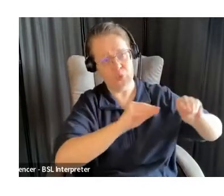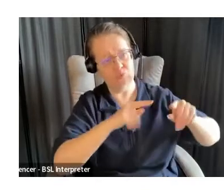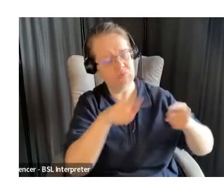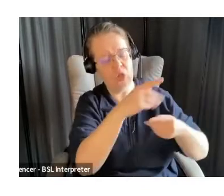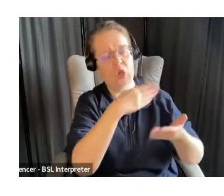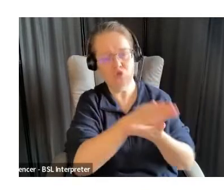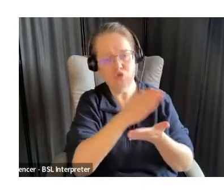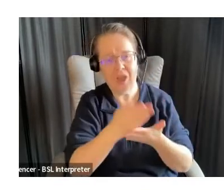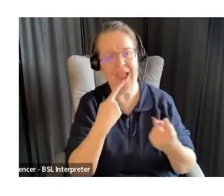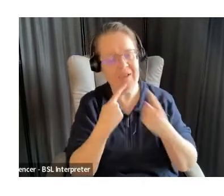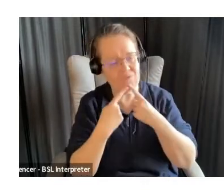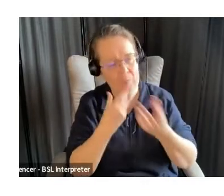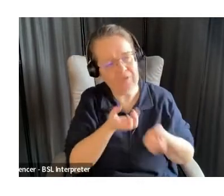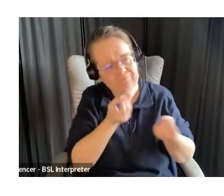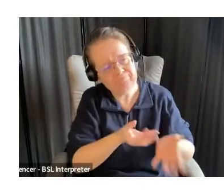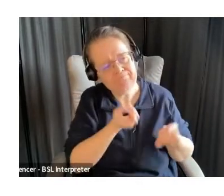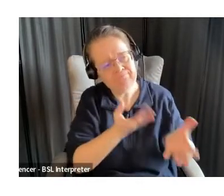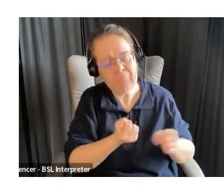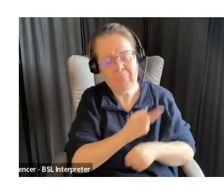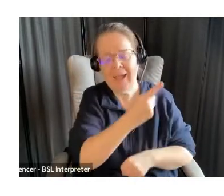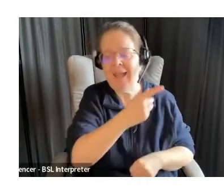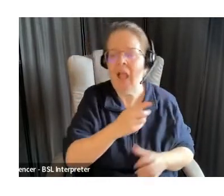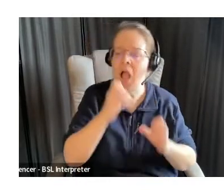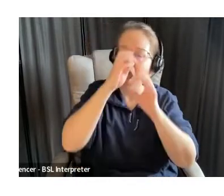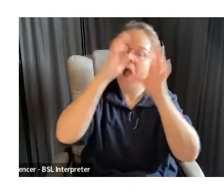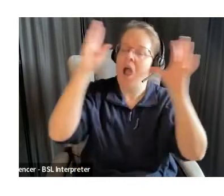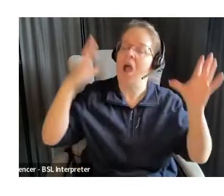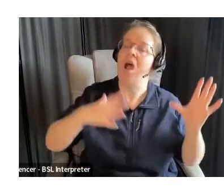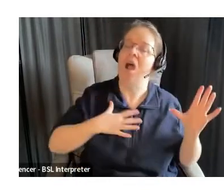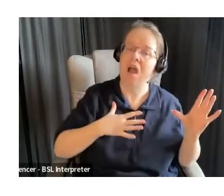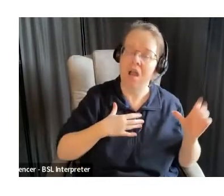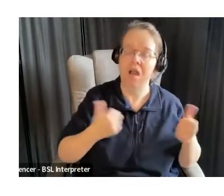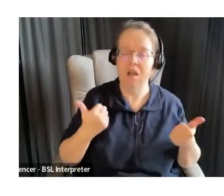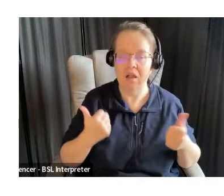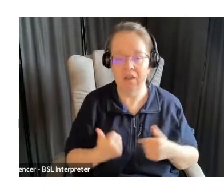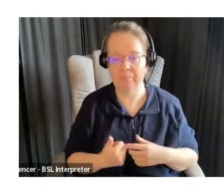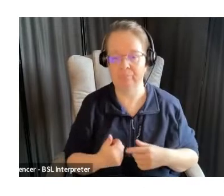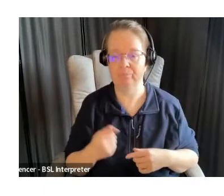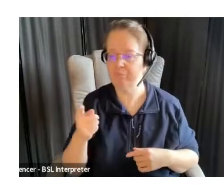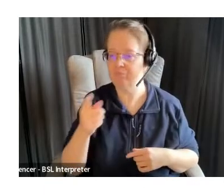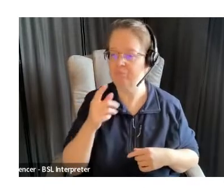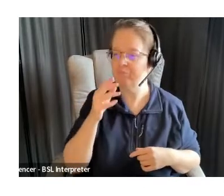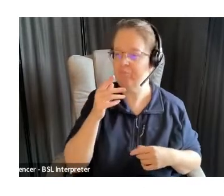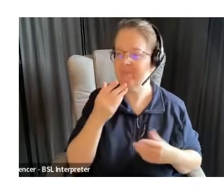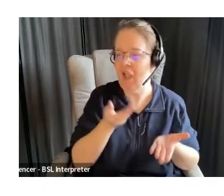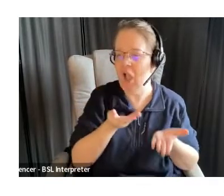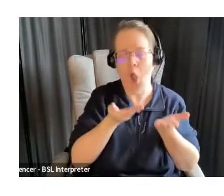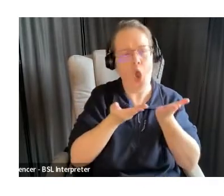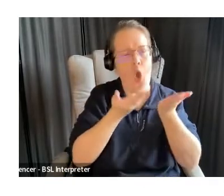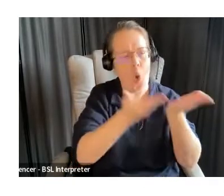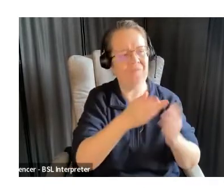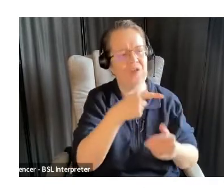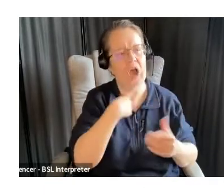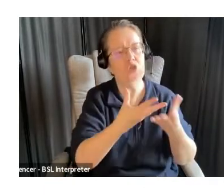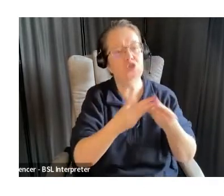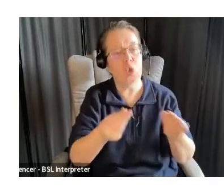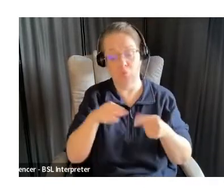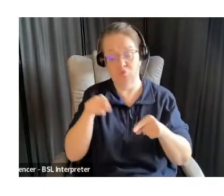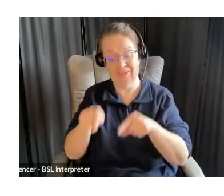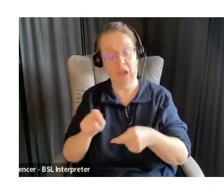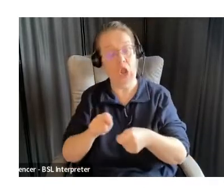share and provide some insight. Now, offer and request solutions. I think it's very important